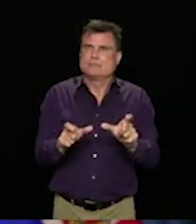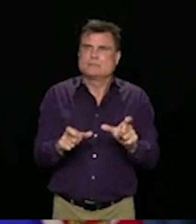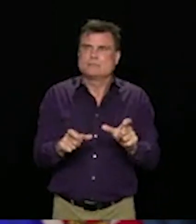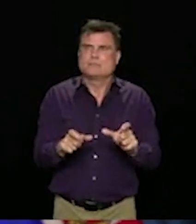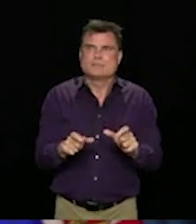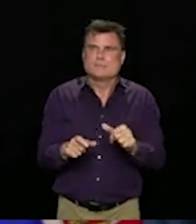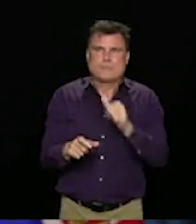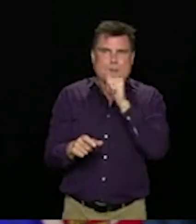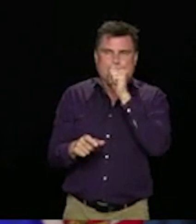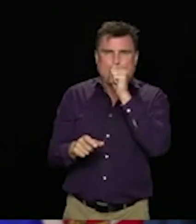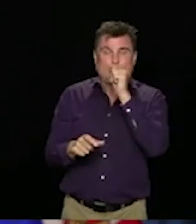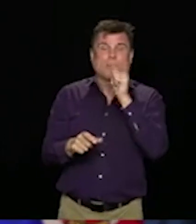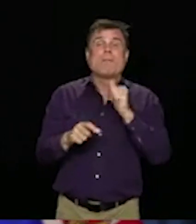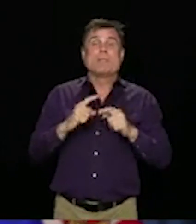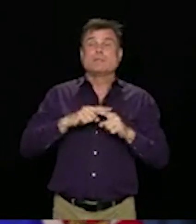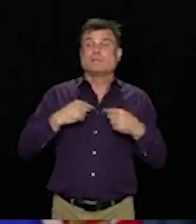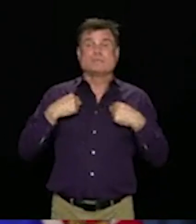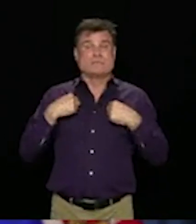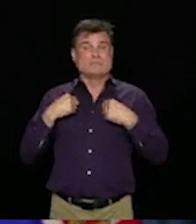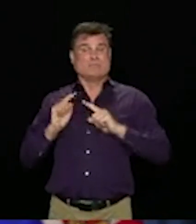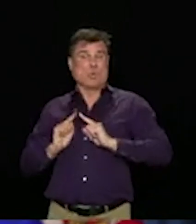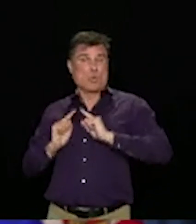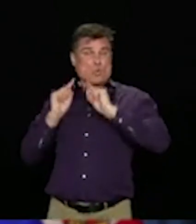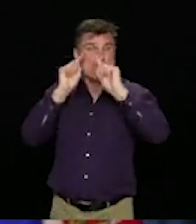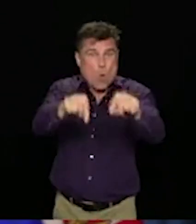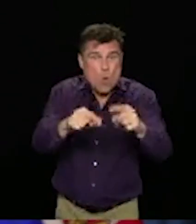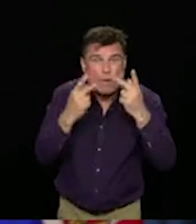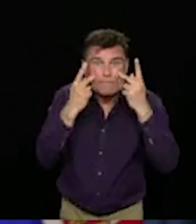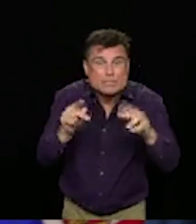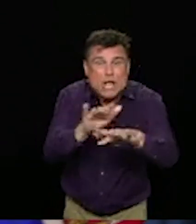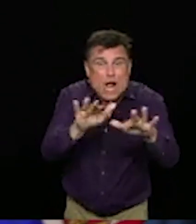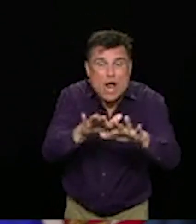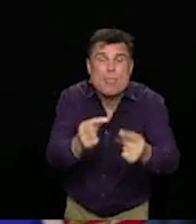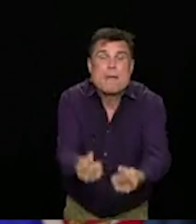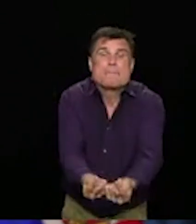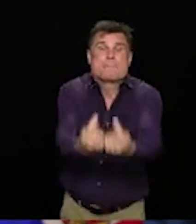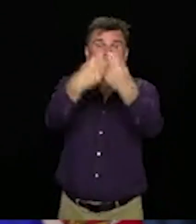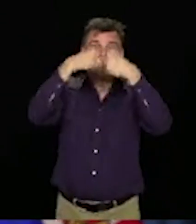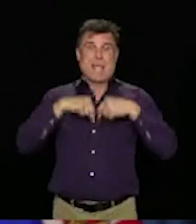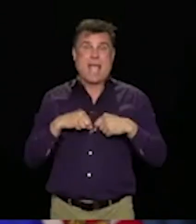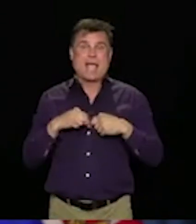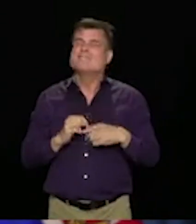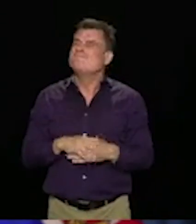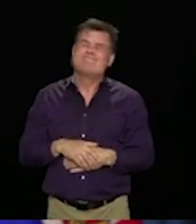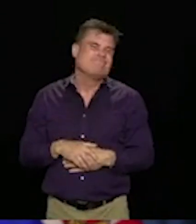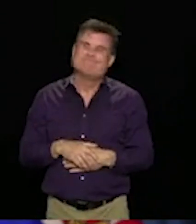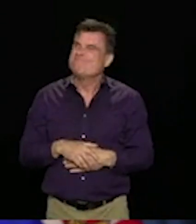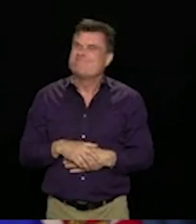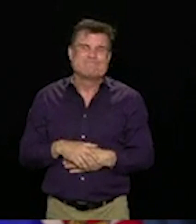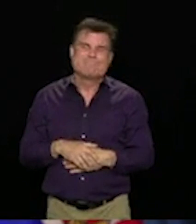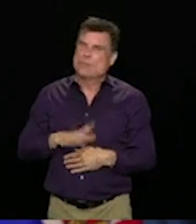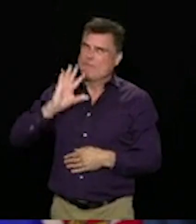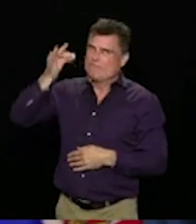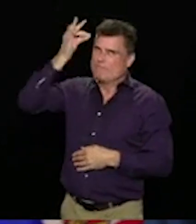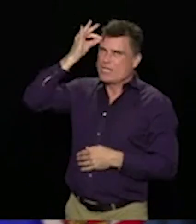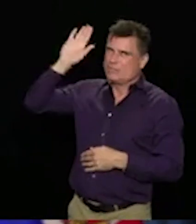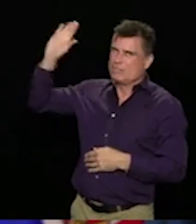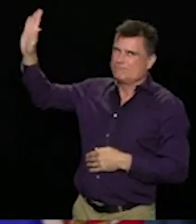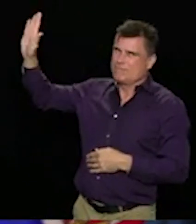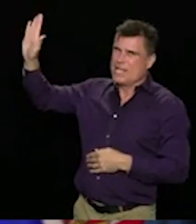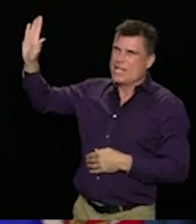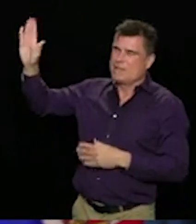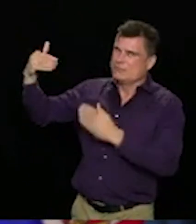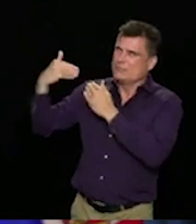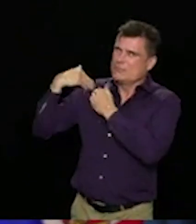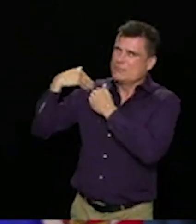to the United States and then back. I don't see it as practical for people visiting from the United States. Obviously, this is federal jurisdiction, but